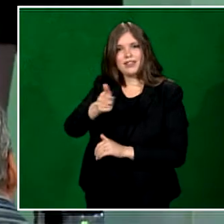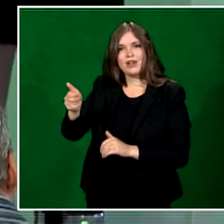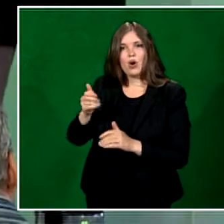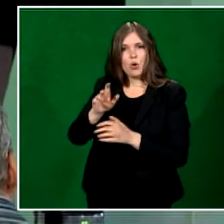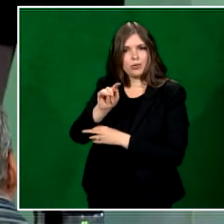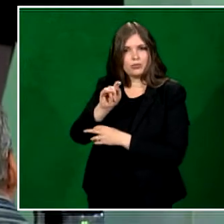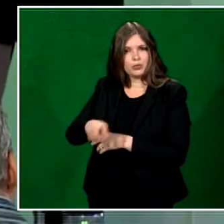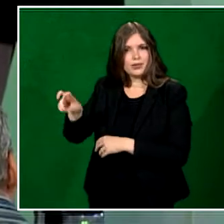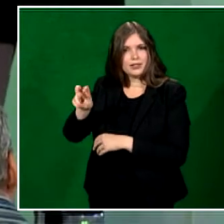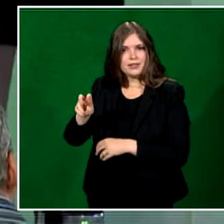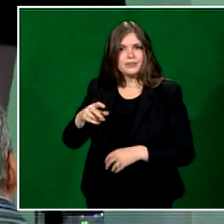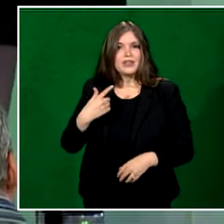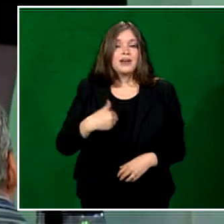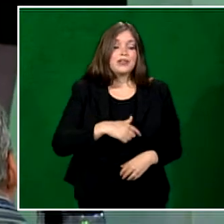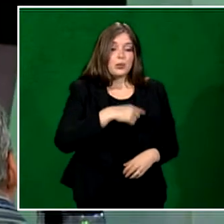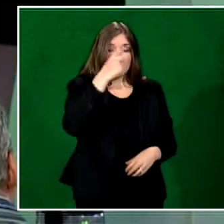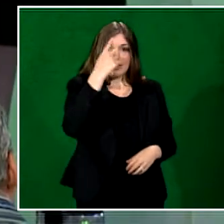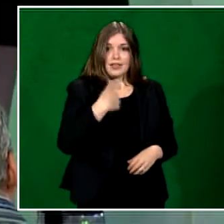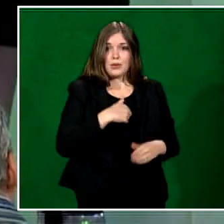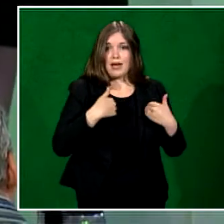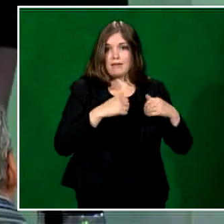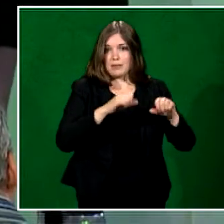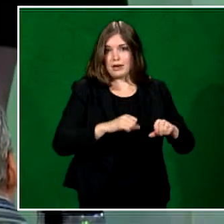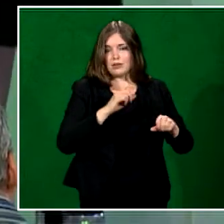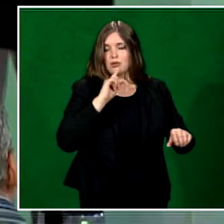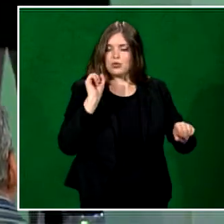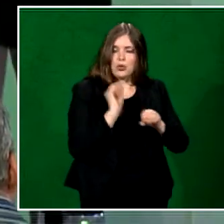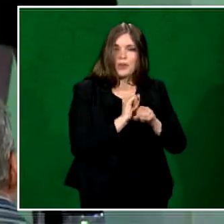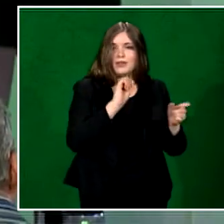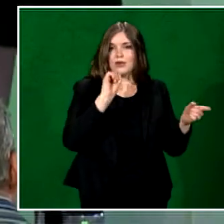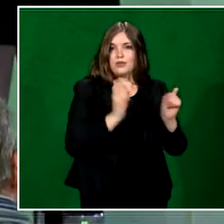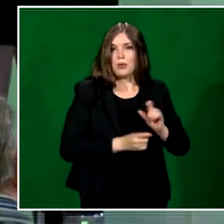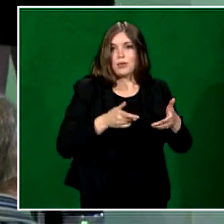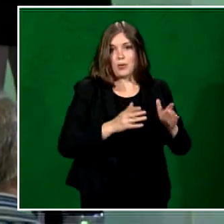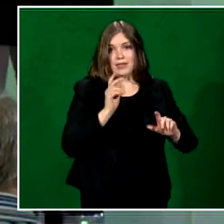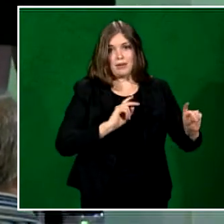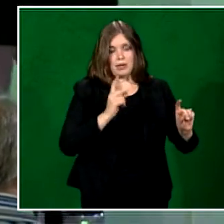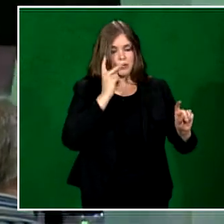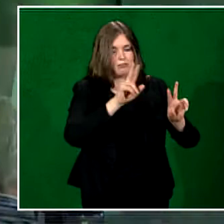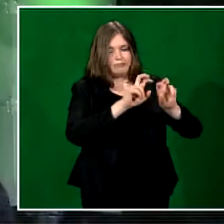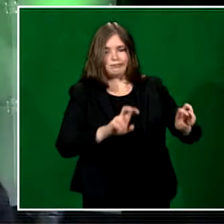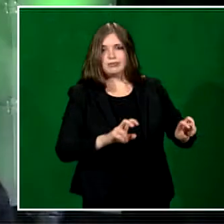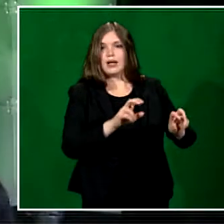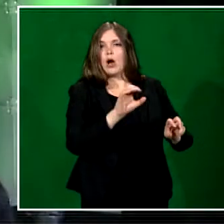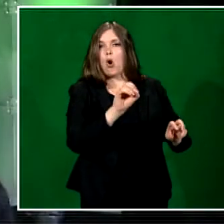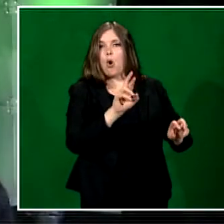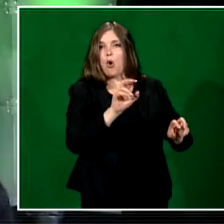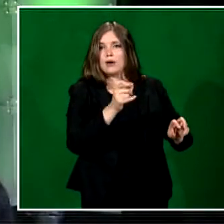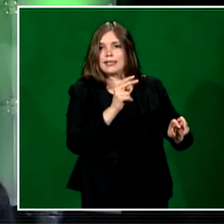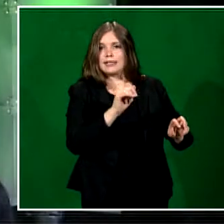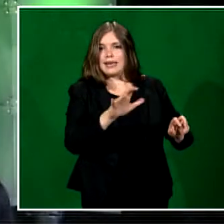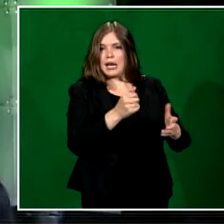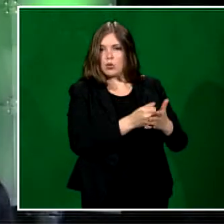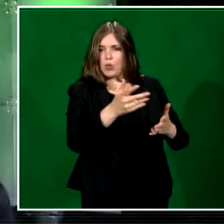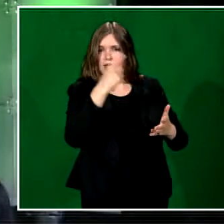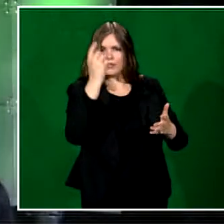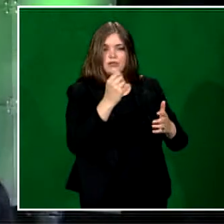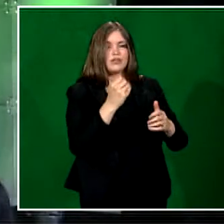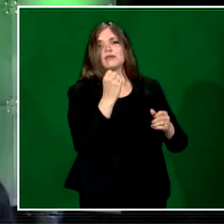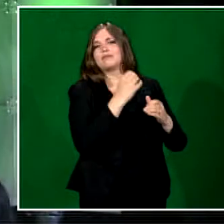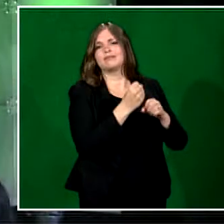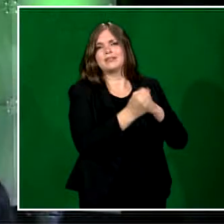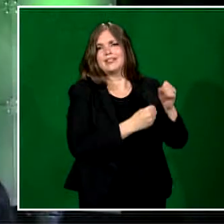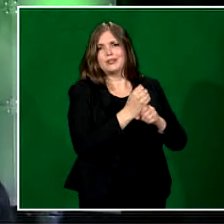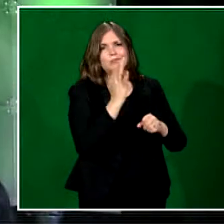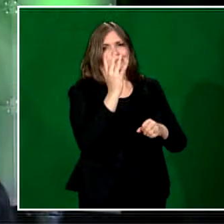that we have the potential to totally transform the way that people look at organic waste for decades to come, and while also changing the